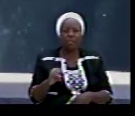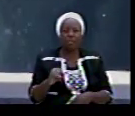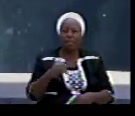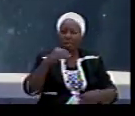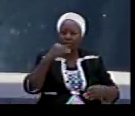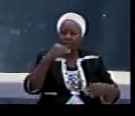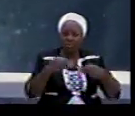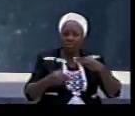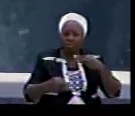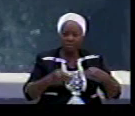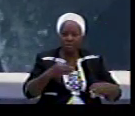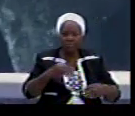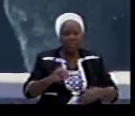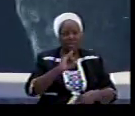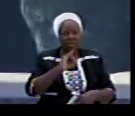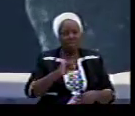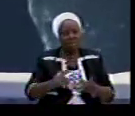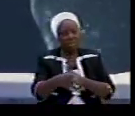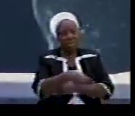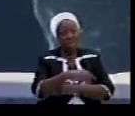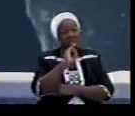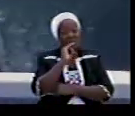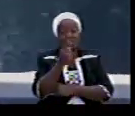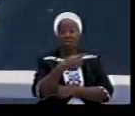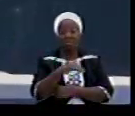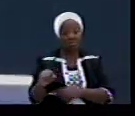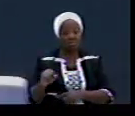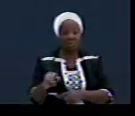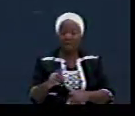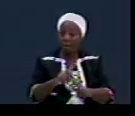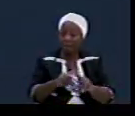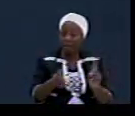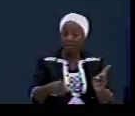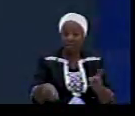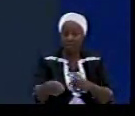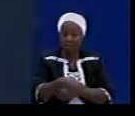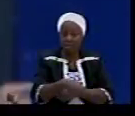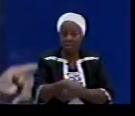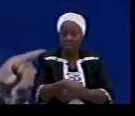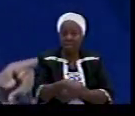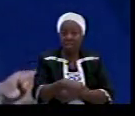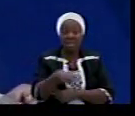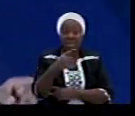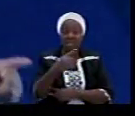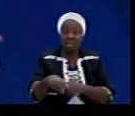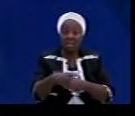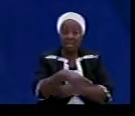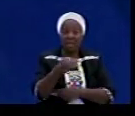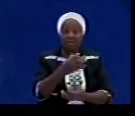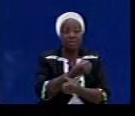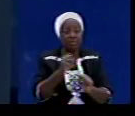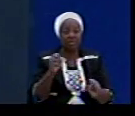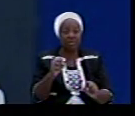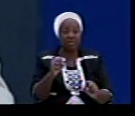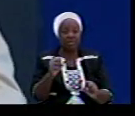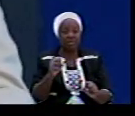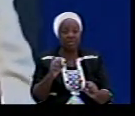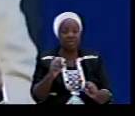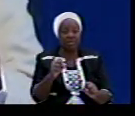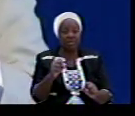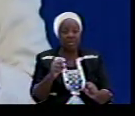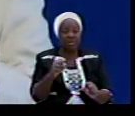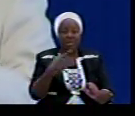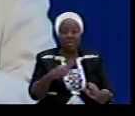judgment day is coming, but today is the day of salvation, the day